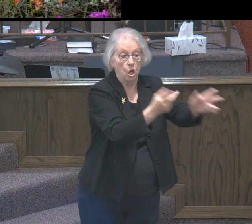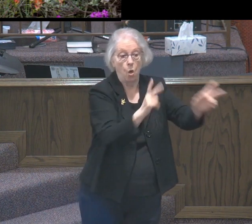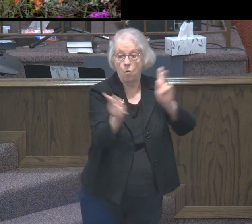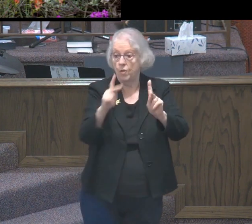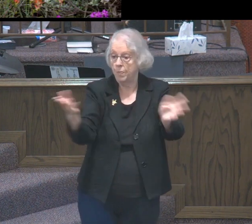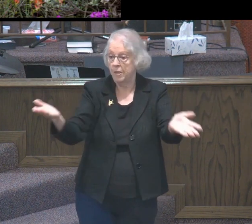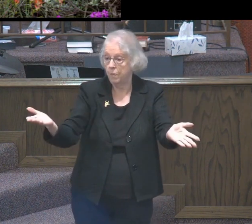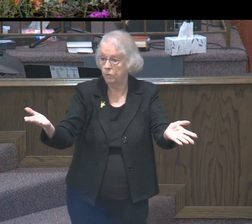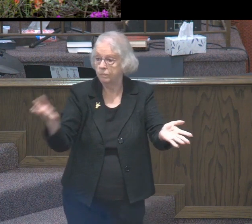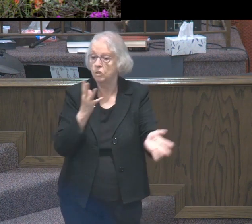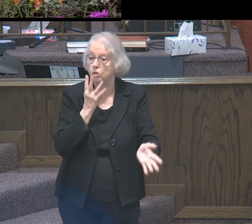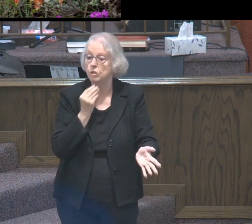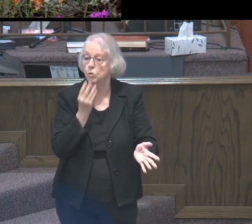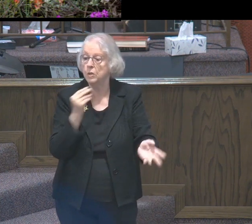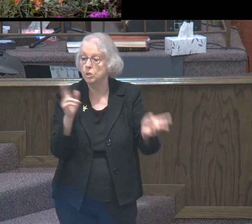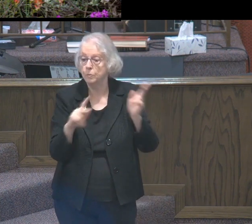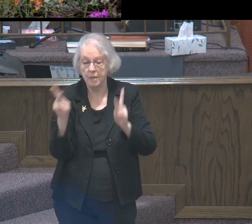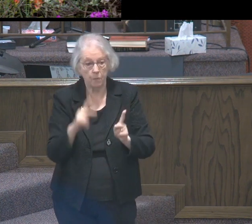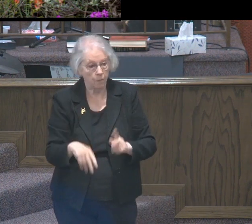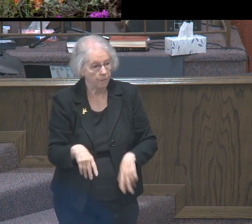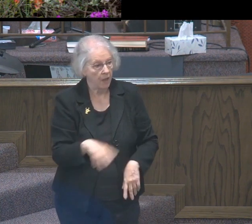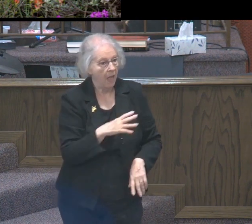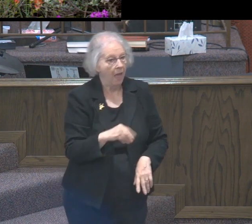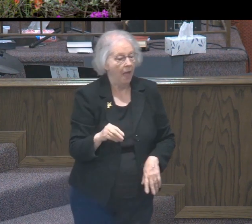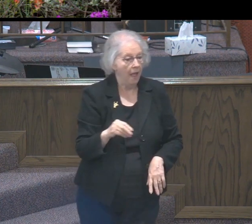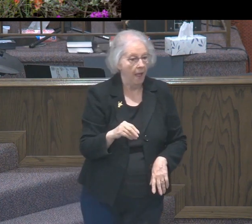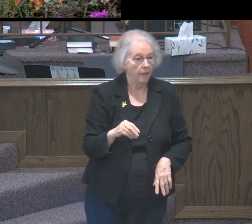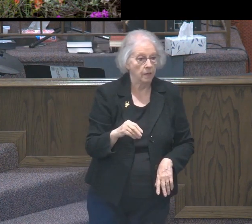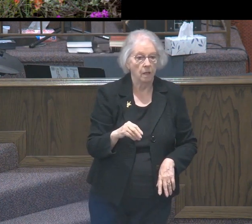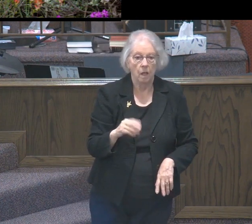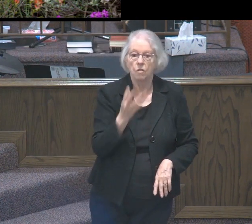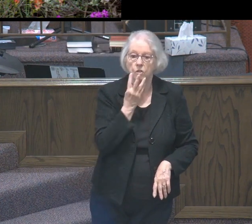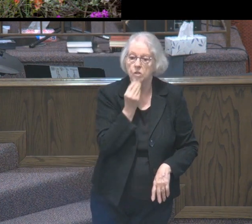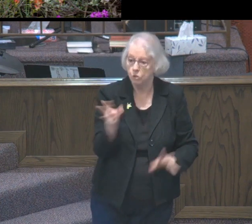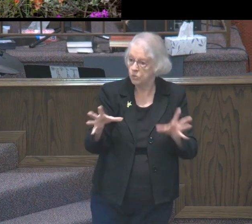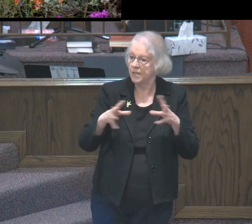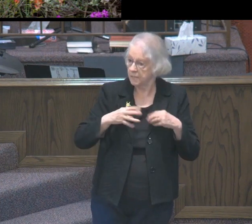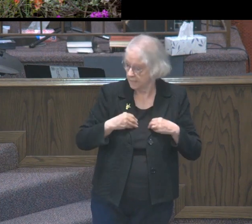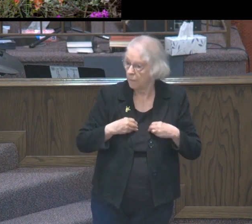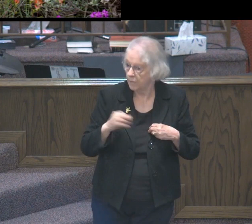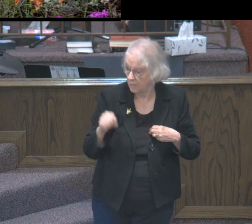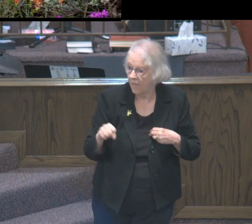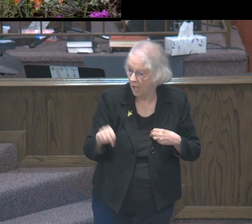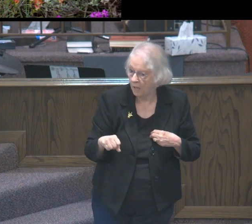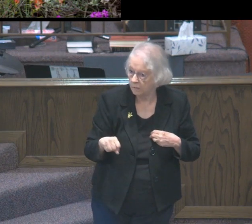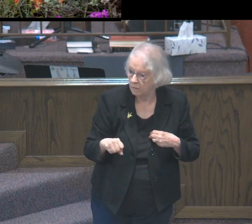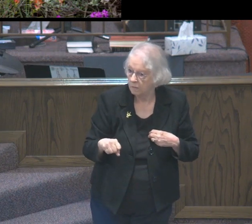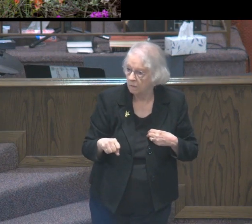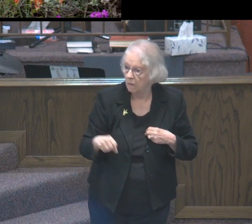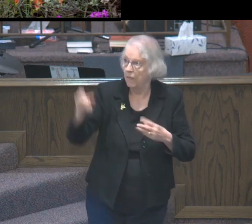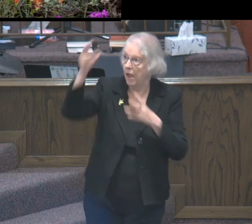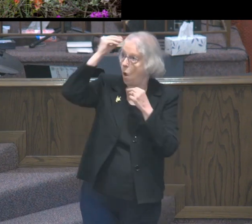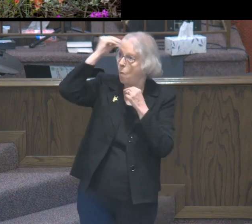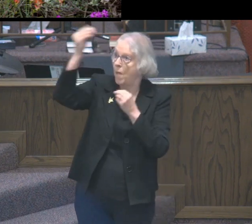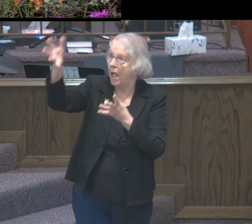Jesus is not saying, I have no use for the law. Jesus is not saying, you have, as followers of